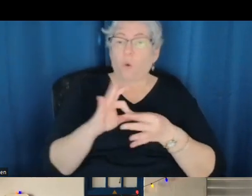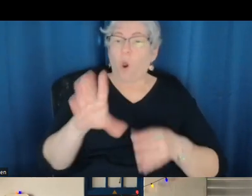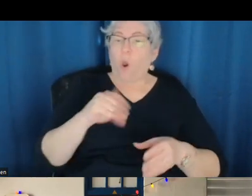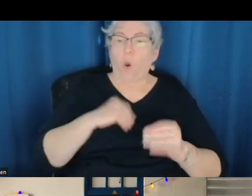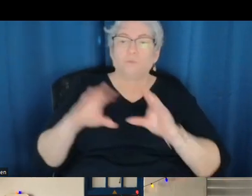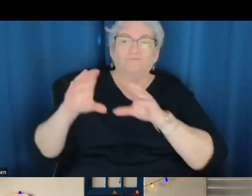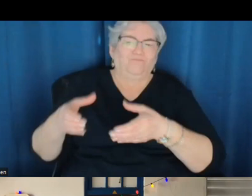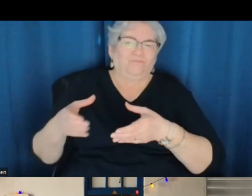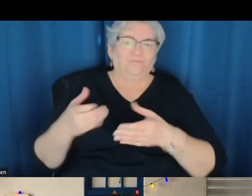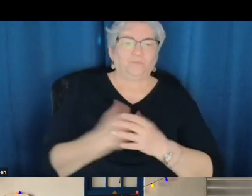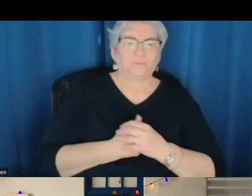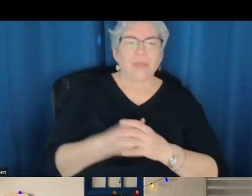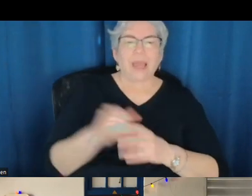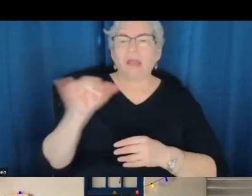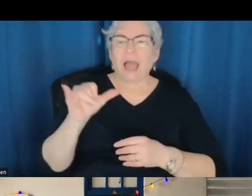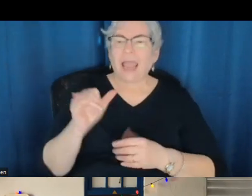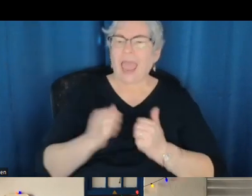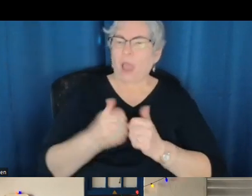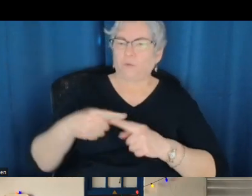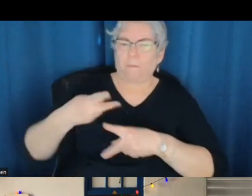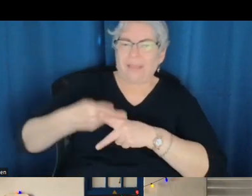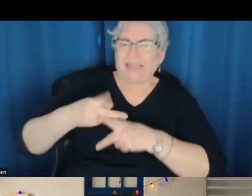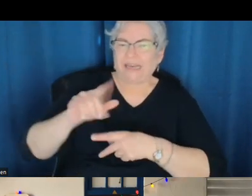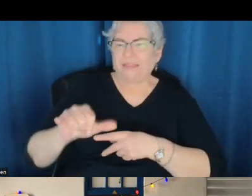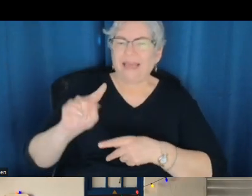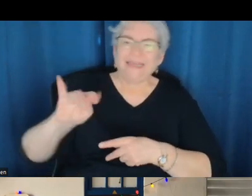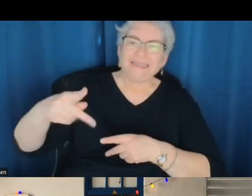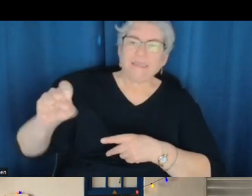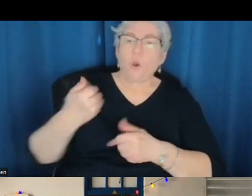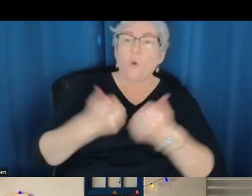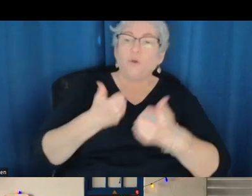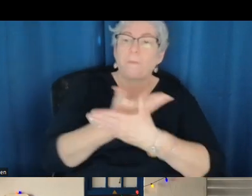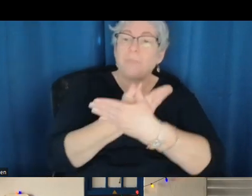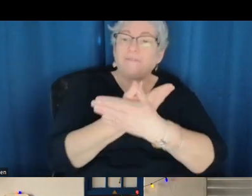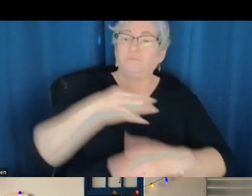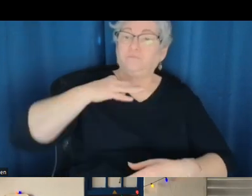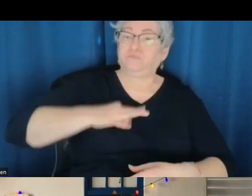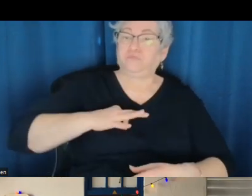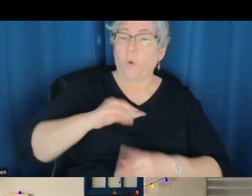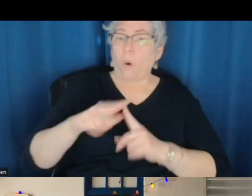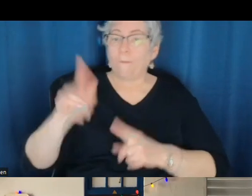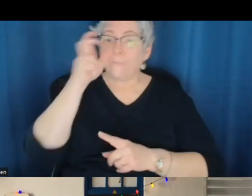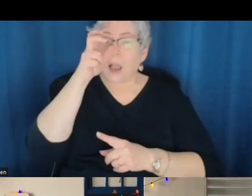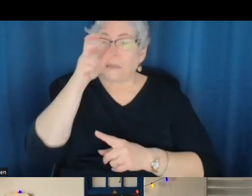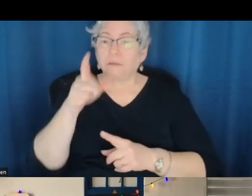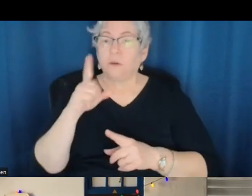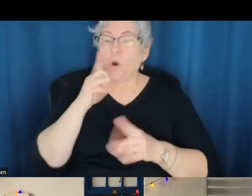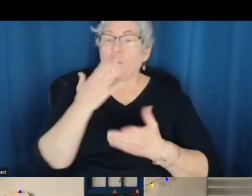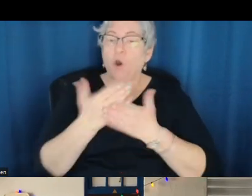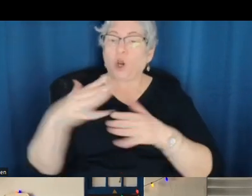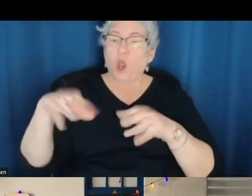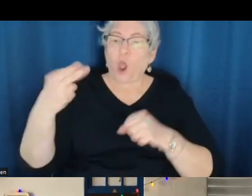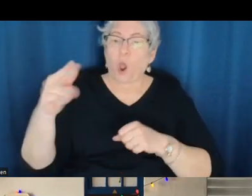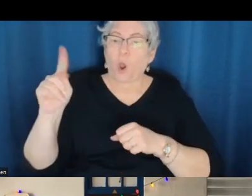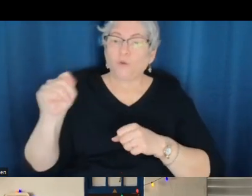category, such as maintenance tips, or which butterflies and beneficial insects a species hosts or attracts.